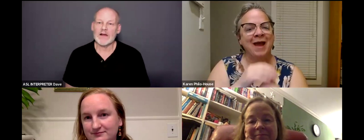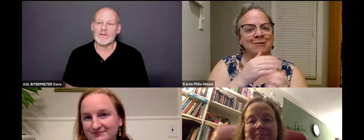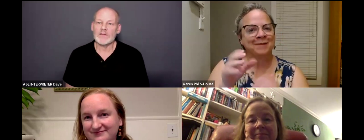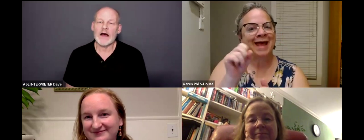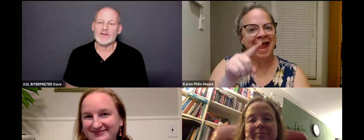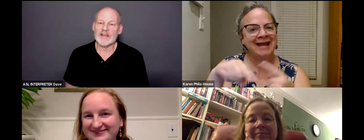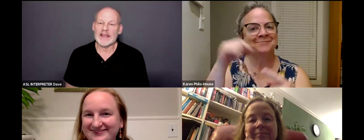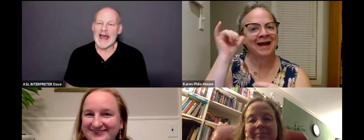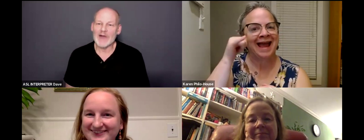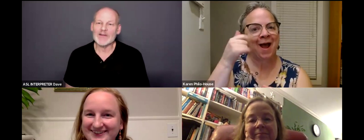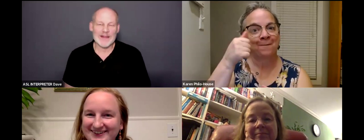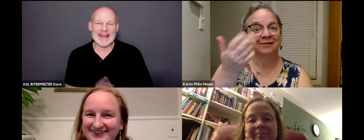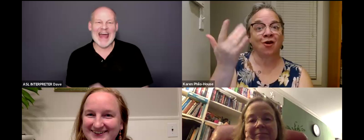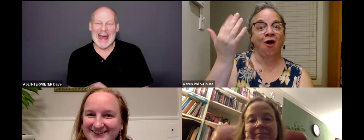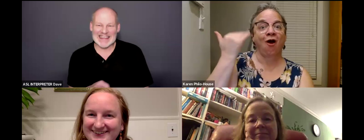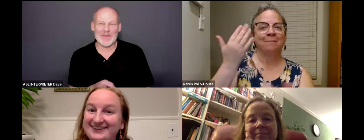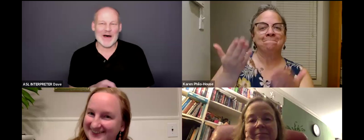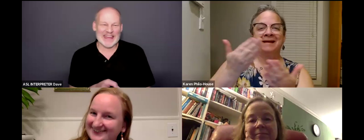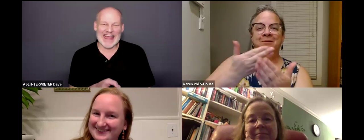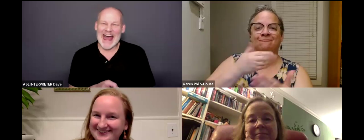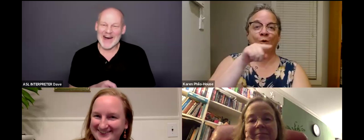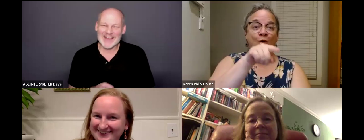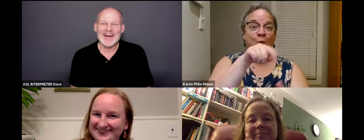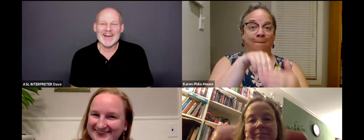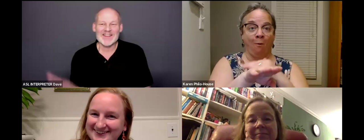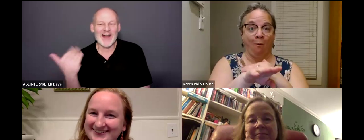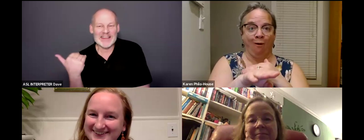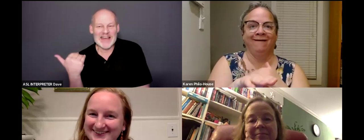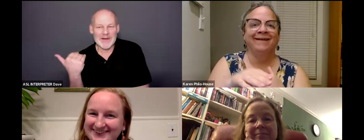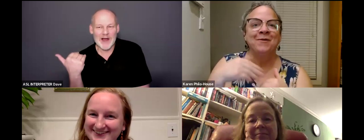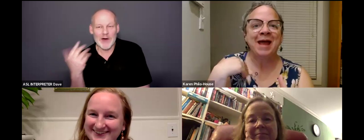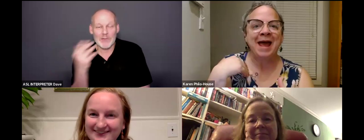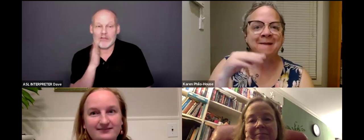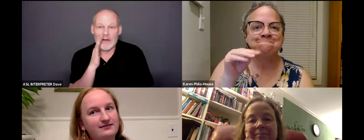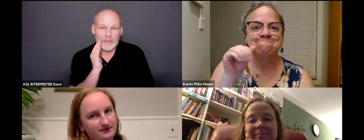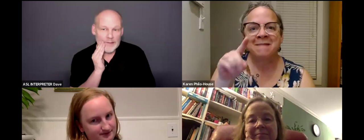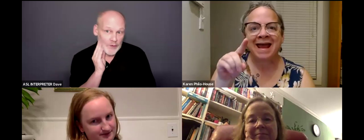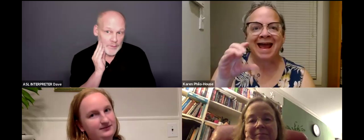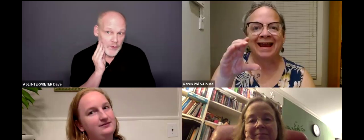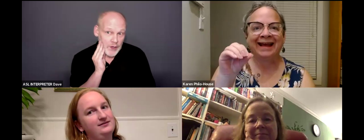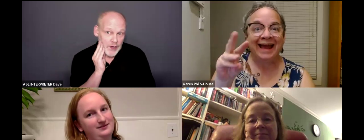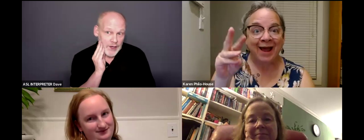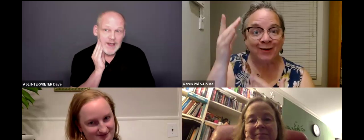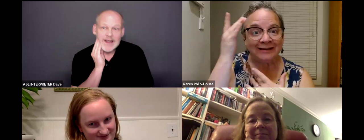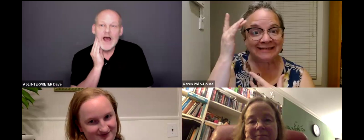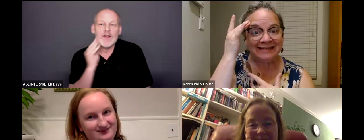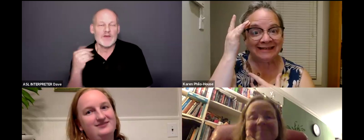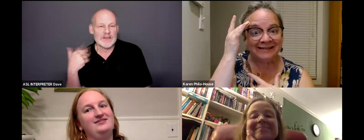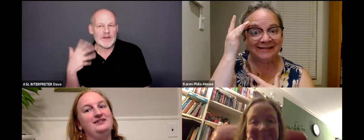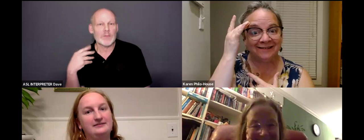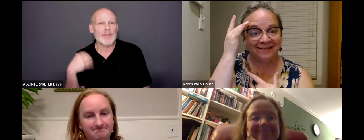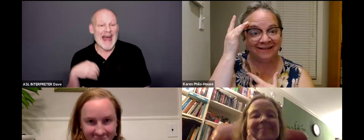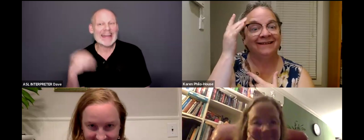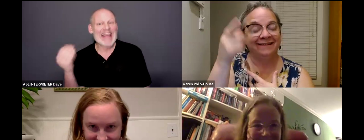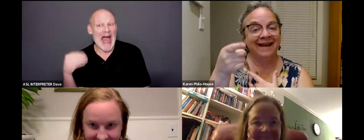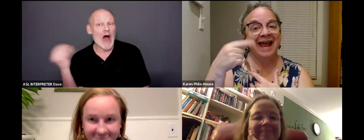And Karen House is saying, yeah, I was planning to ask about the cows because a long time ago, probably before you were born, there was